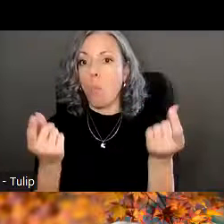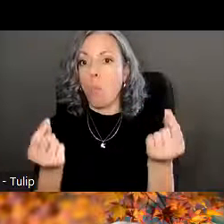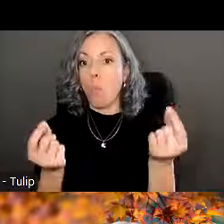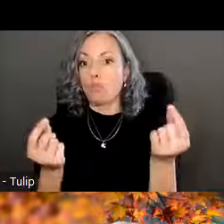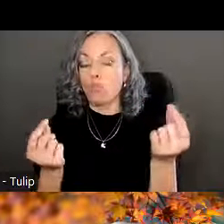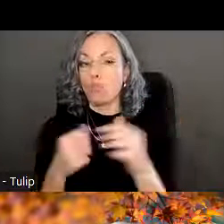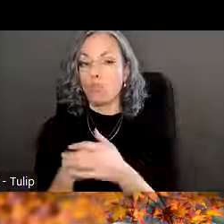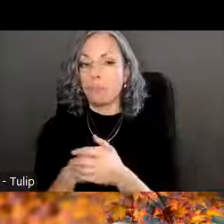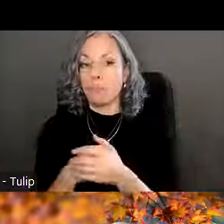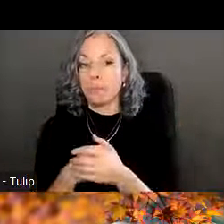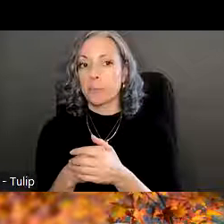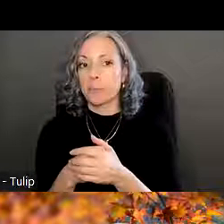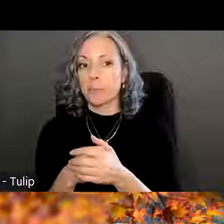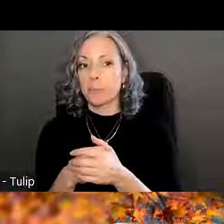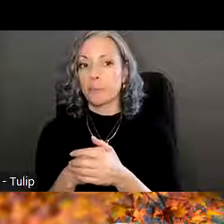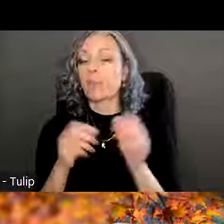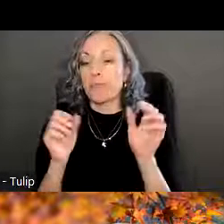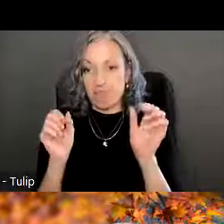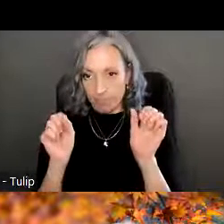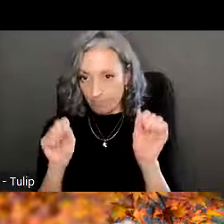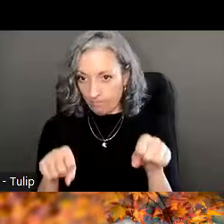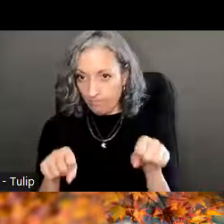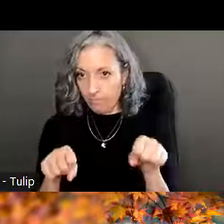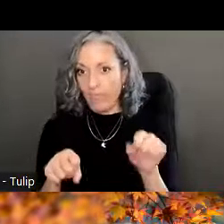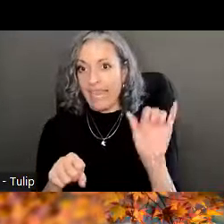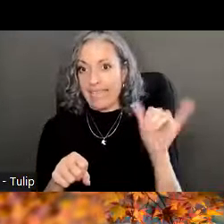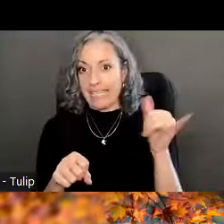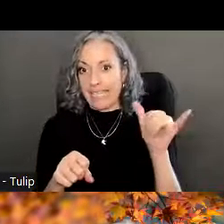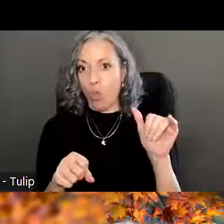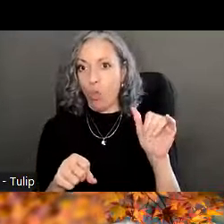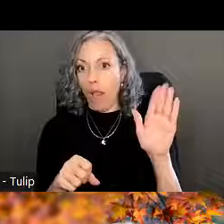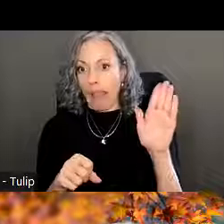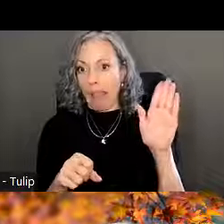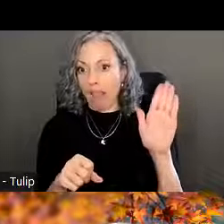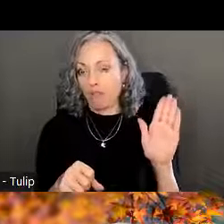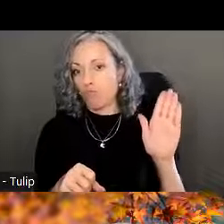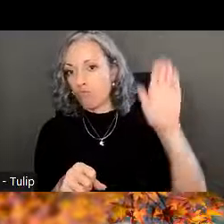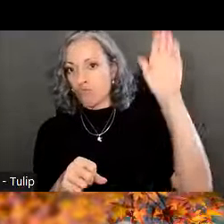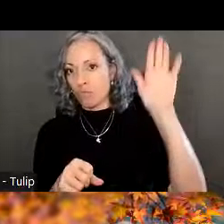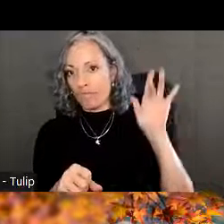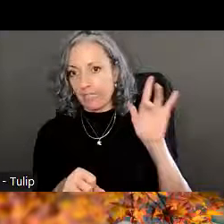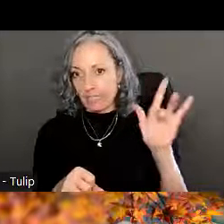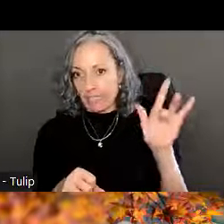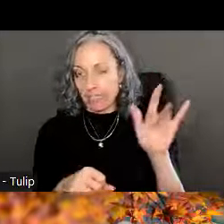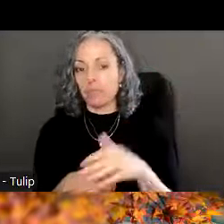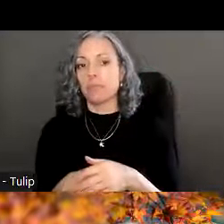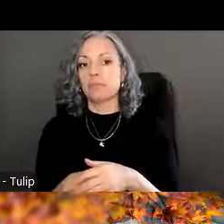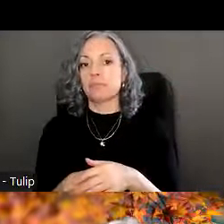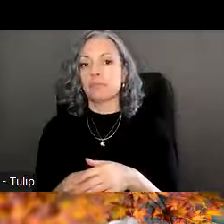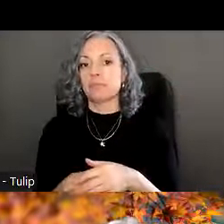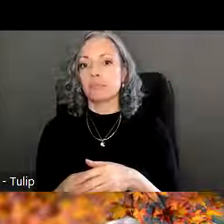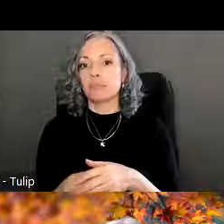participants, you can use your raised hand function in the Zoom webinar functions.